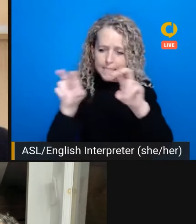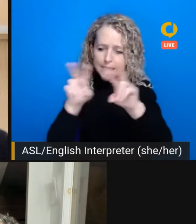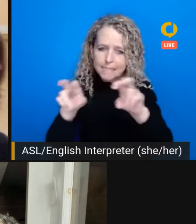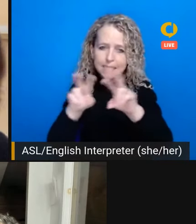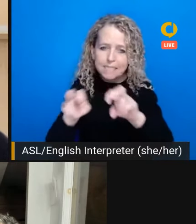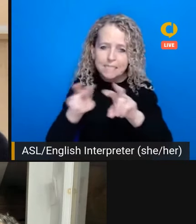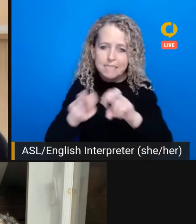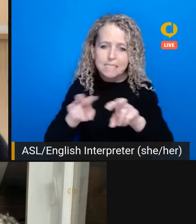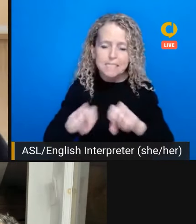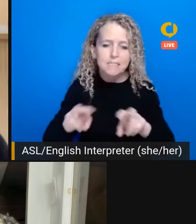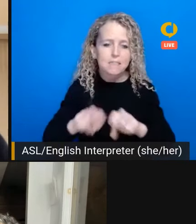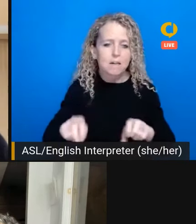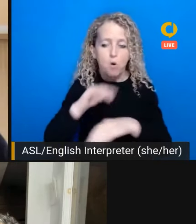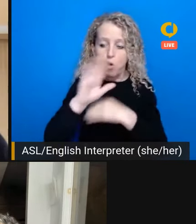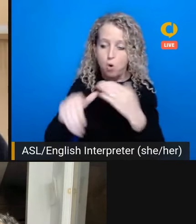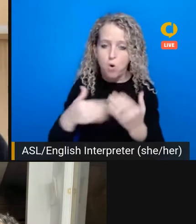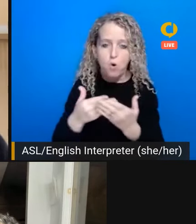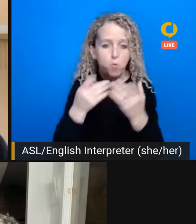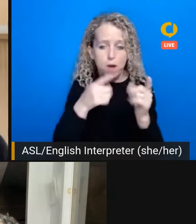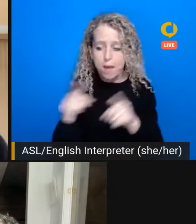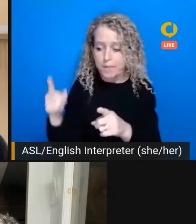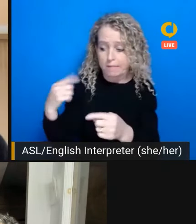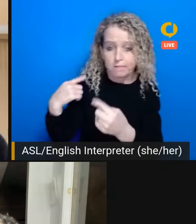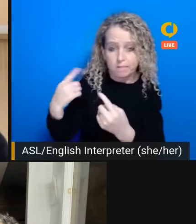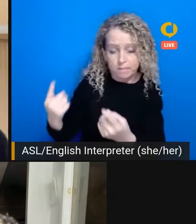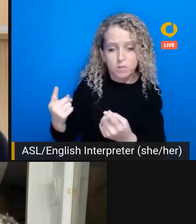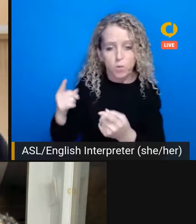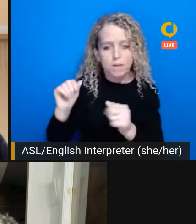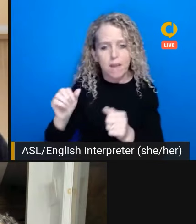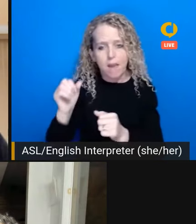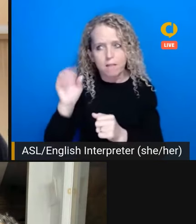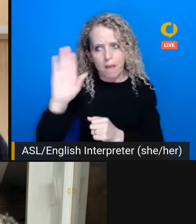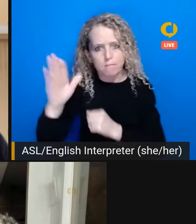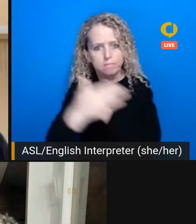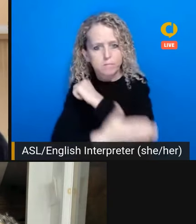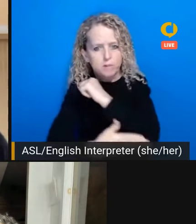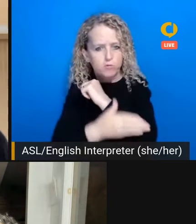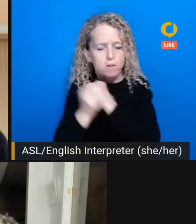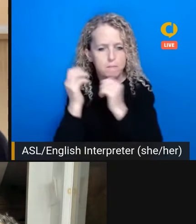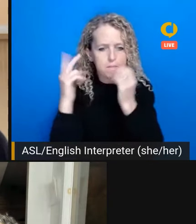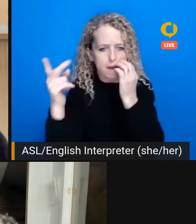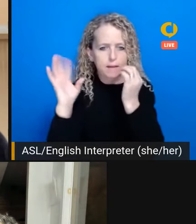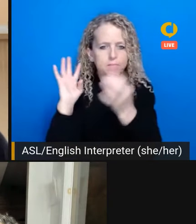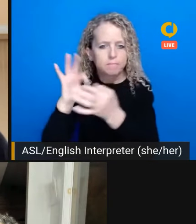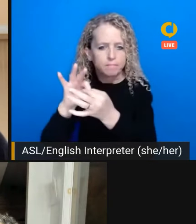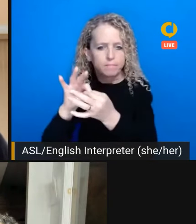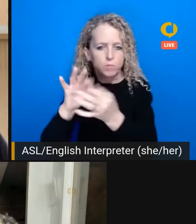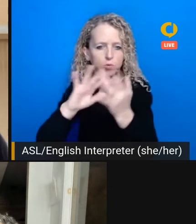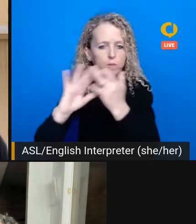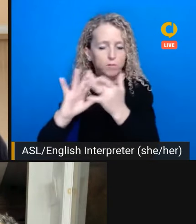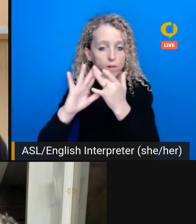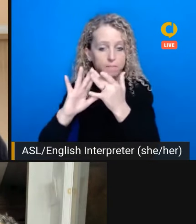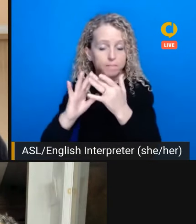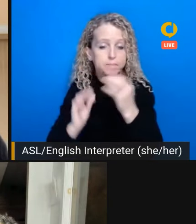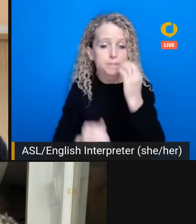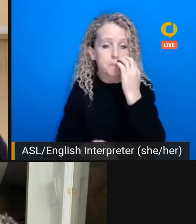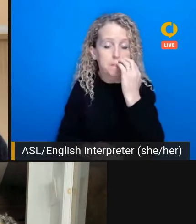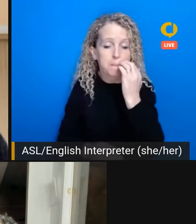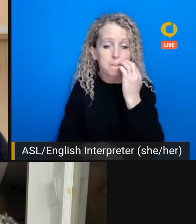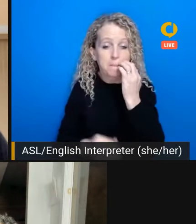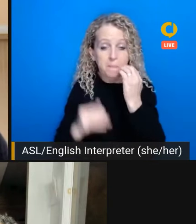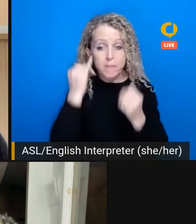be able to put Estonia back on the internet. So what this tells us, that when we use any